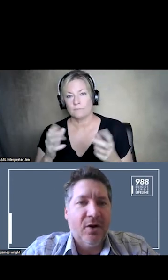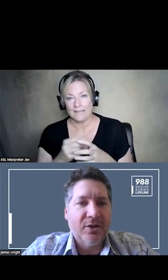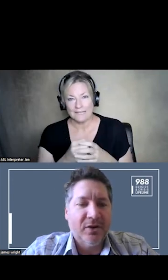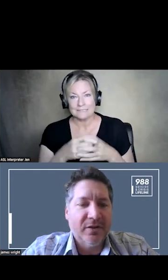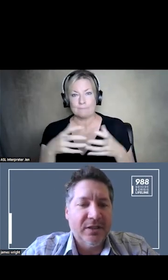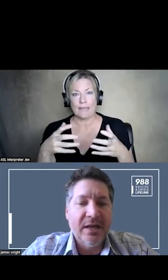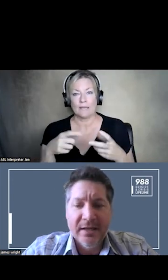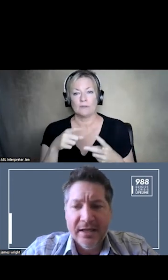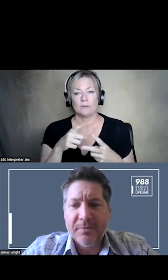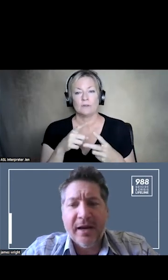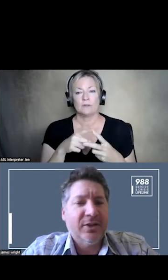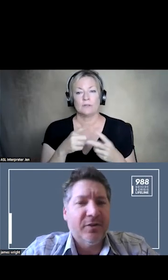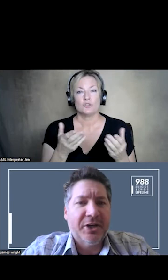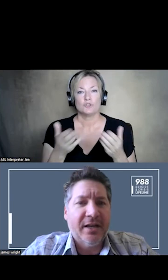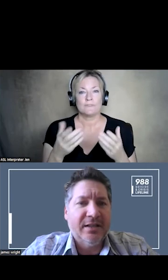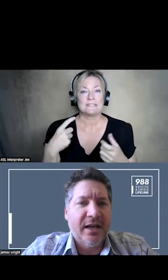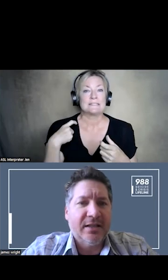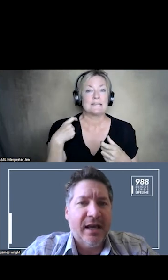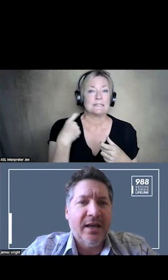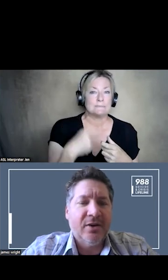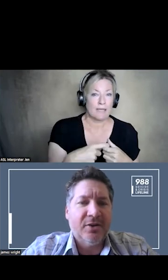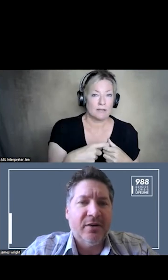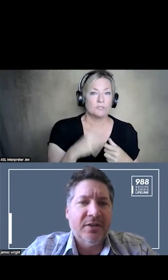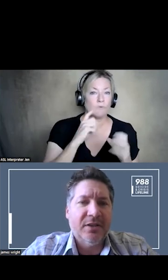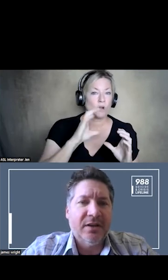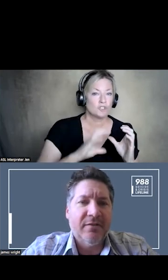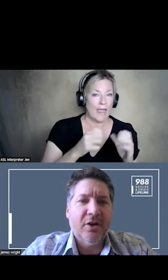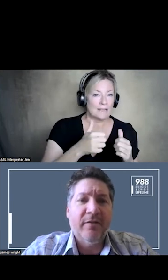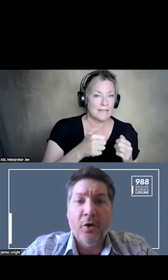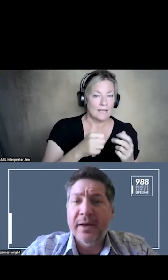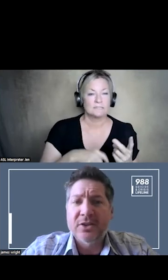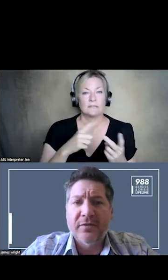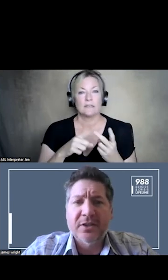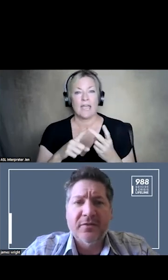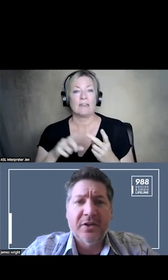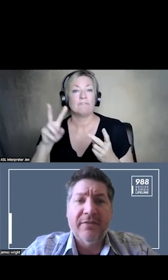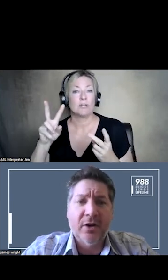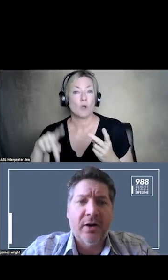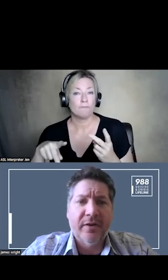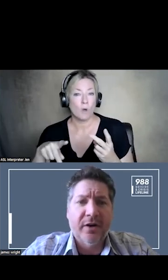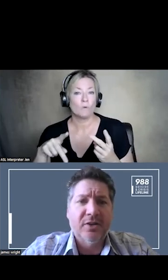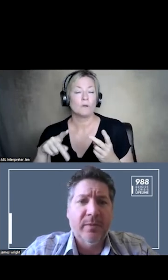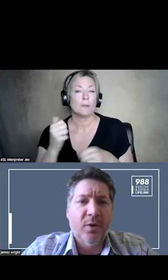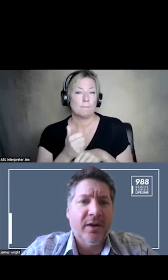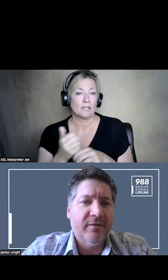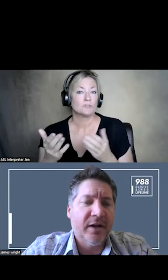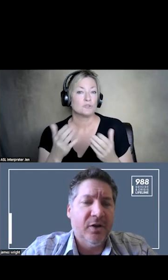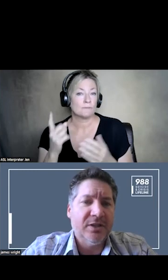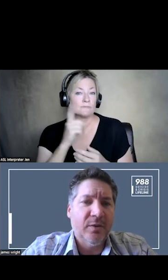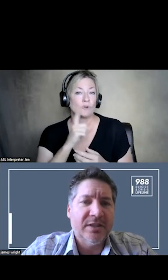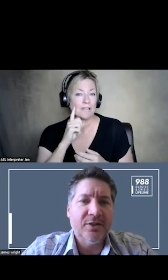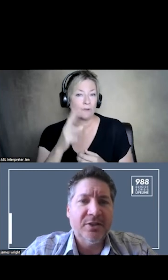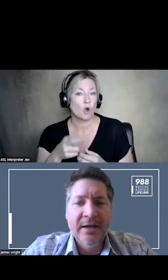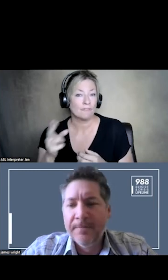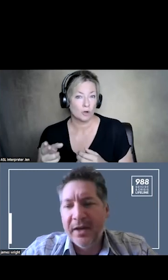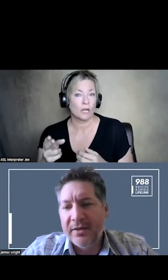quickly are services in Spanish for chat and text, and our services, video phone-based services for deaf and hard of hearing. So we'll be working very closely